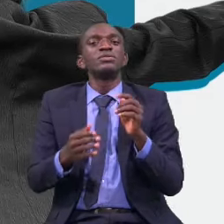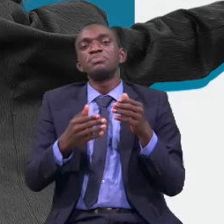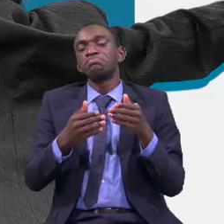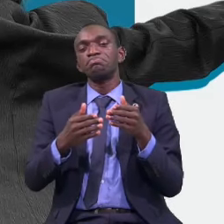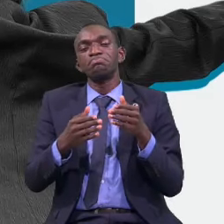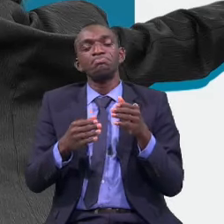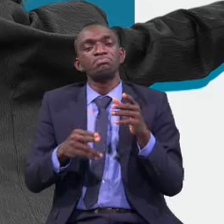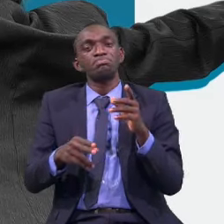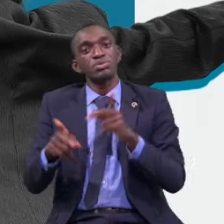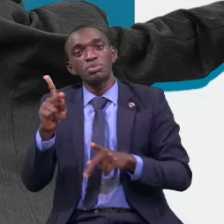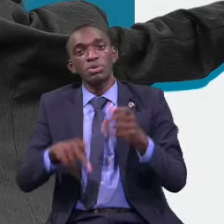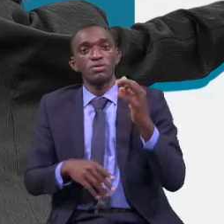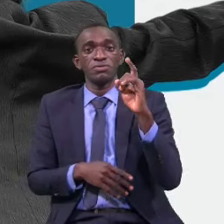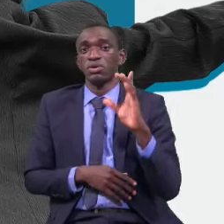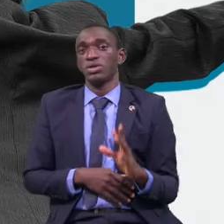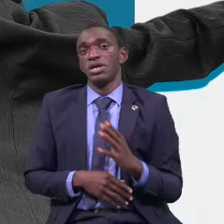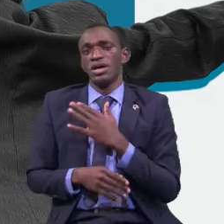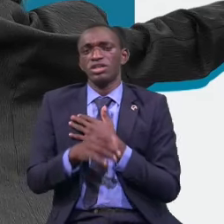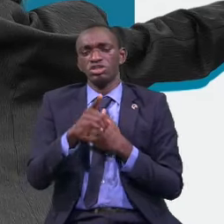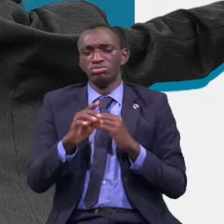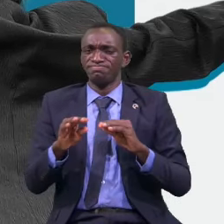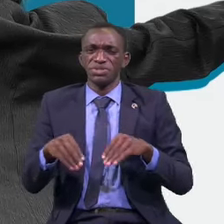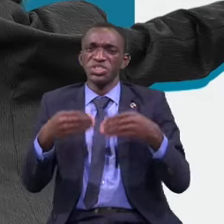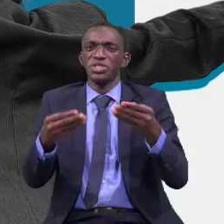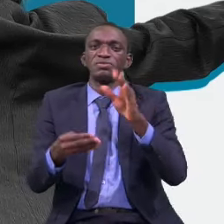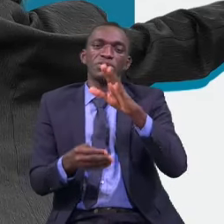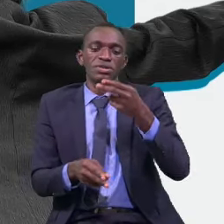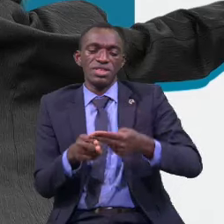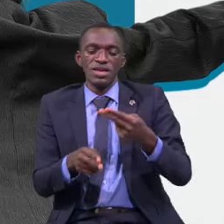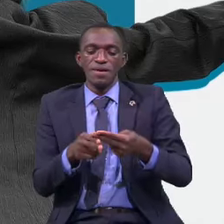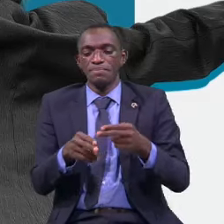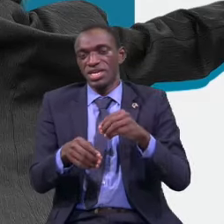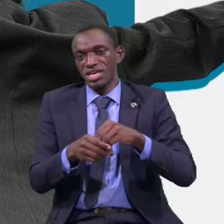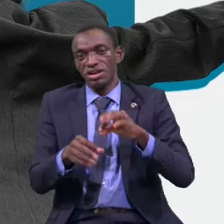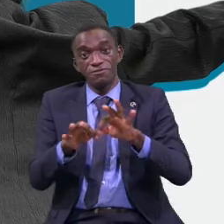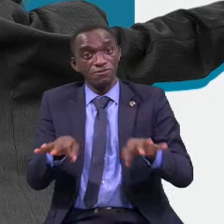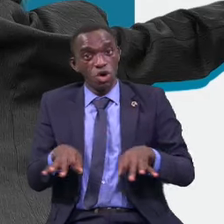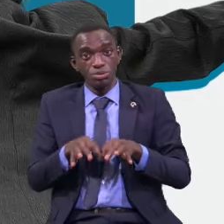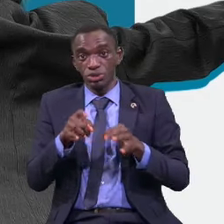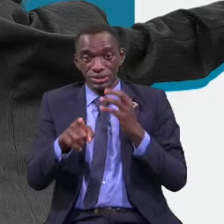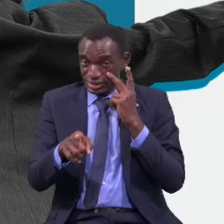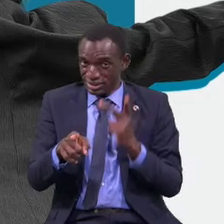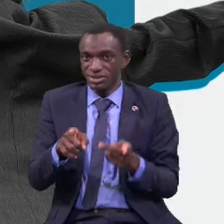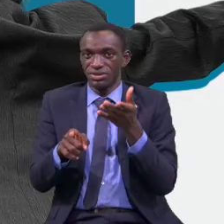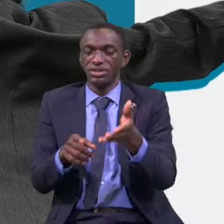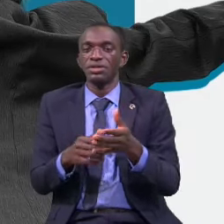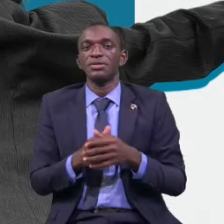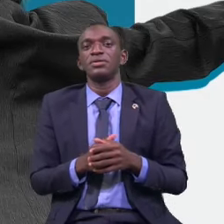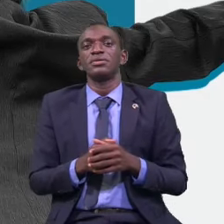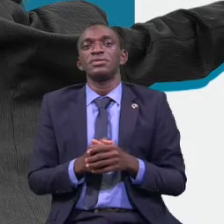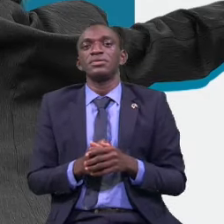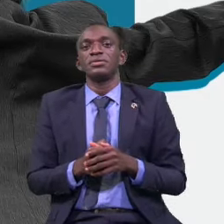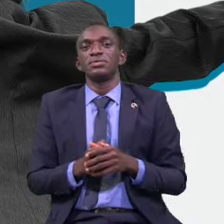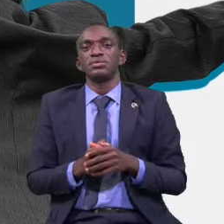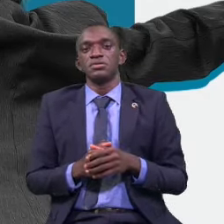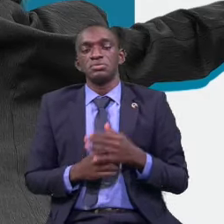details required in the form that will be discovered in that link. S'il vous